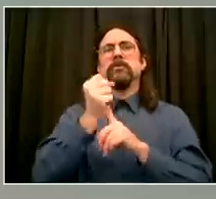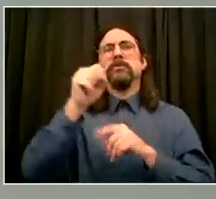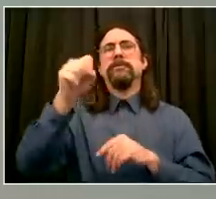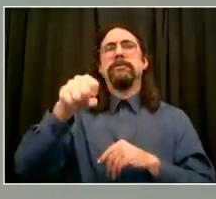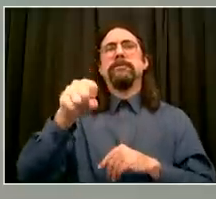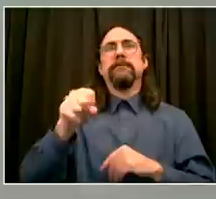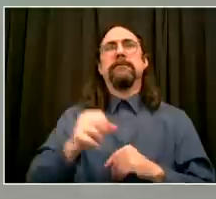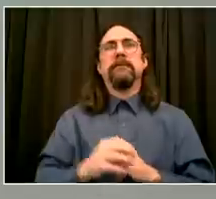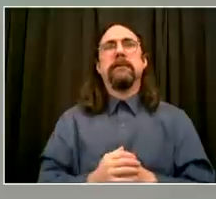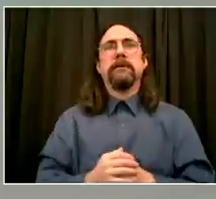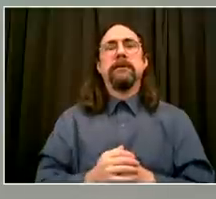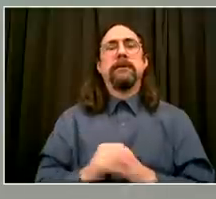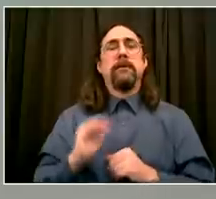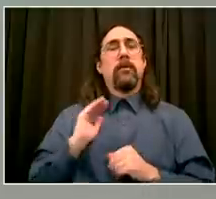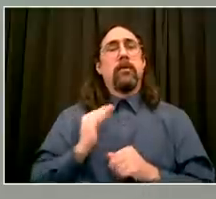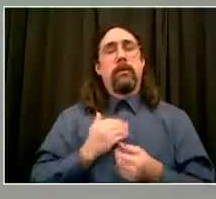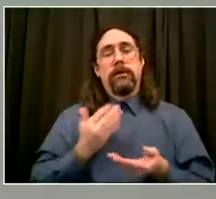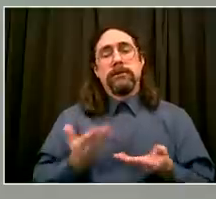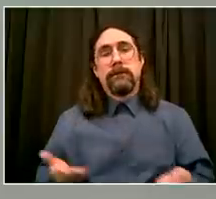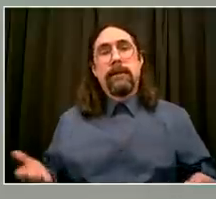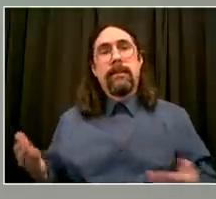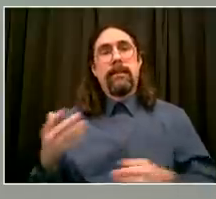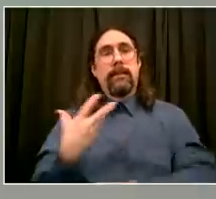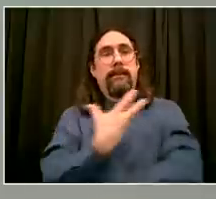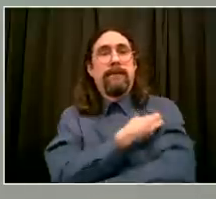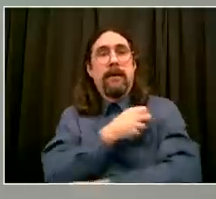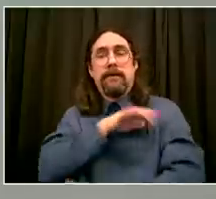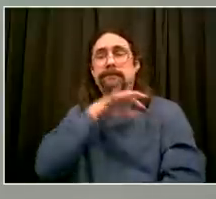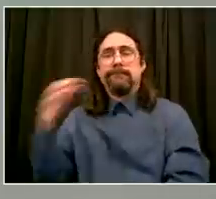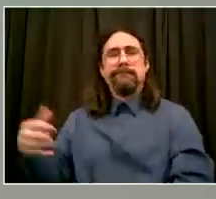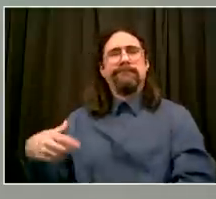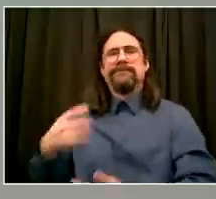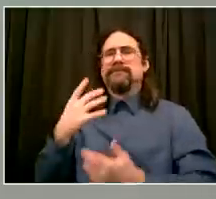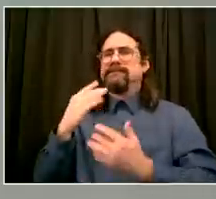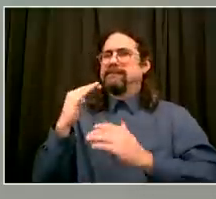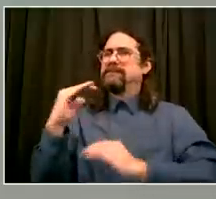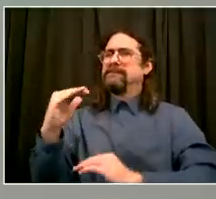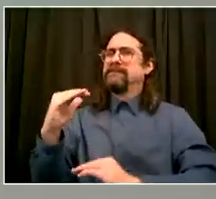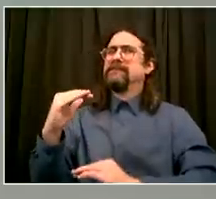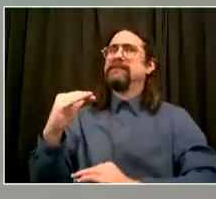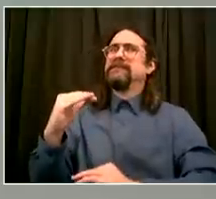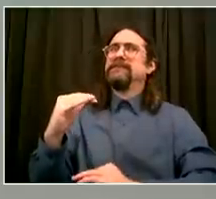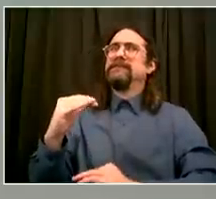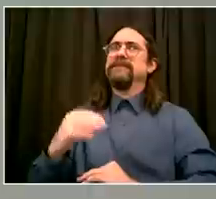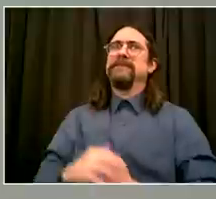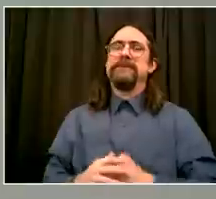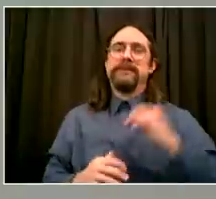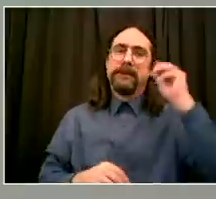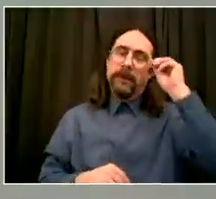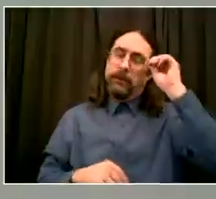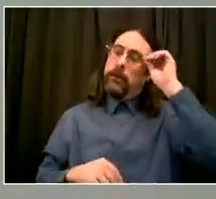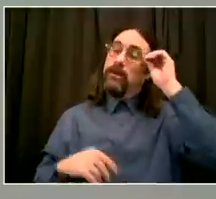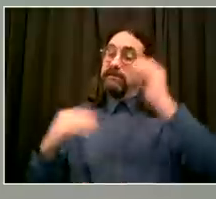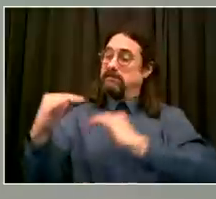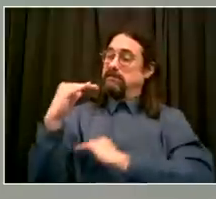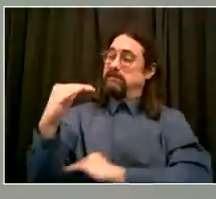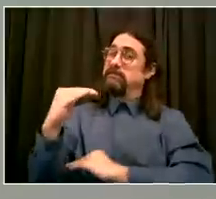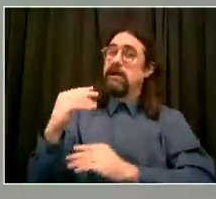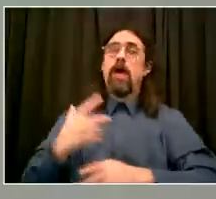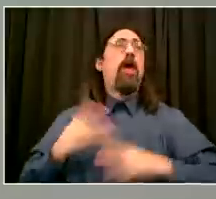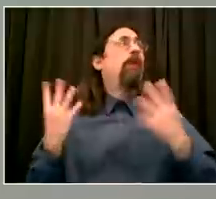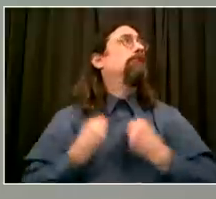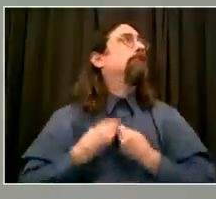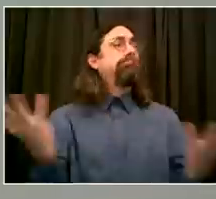using 75 as a cutoff was based on the recognition that people in that age group really do have the highest rate of